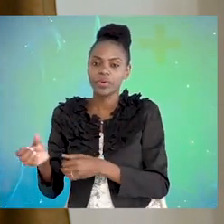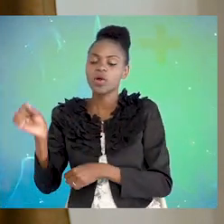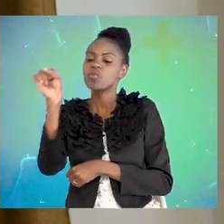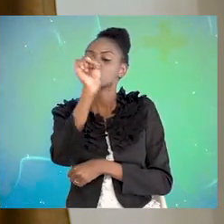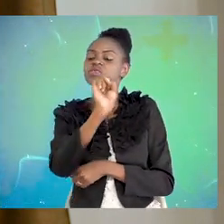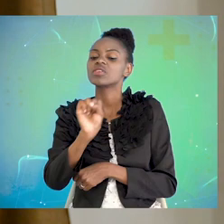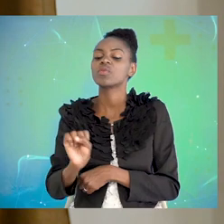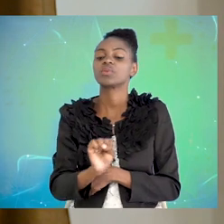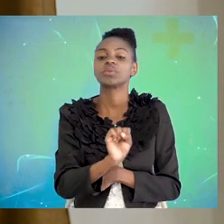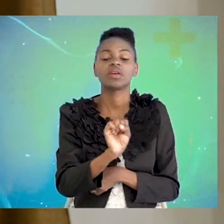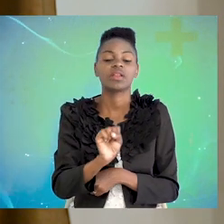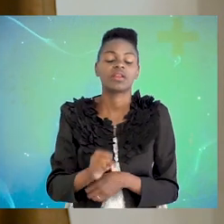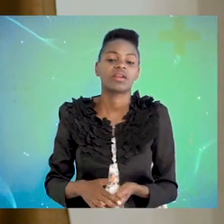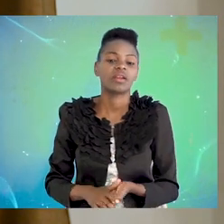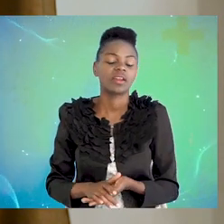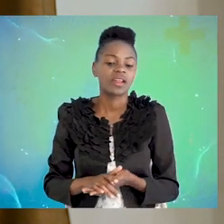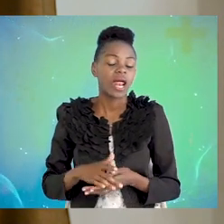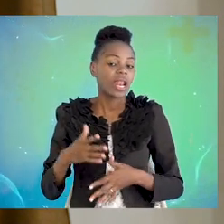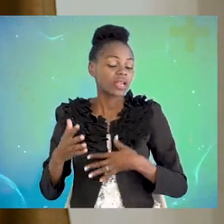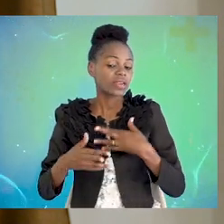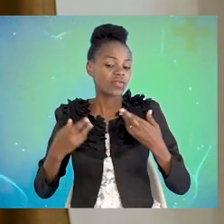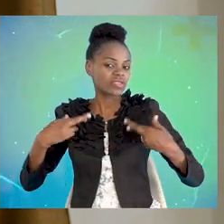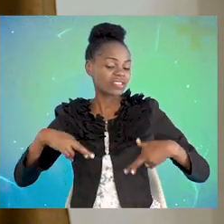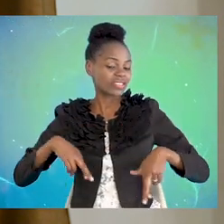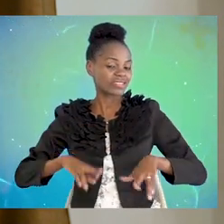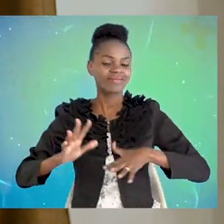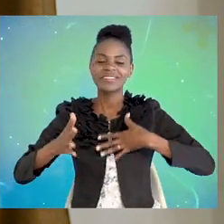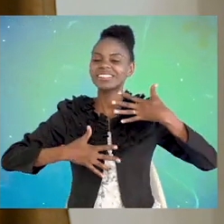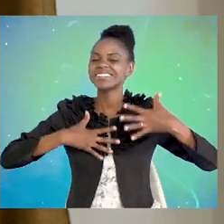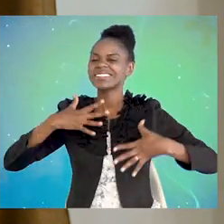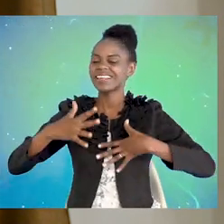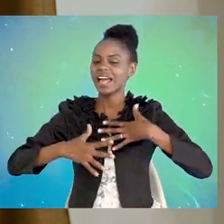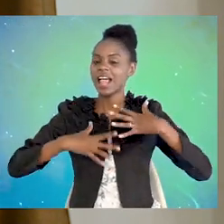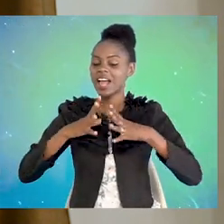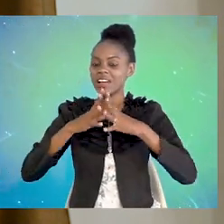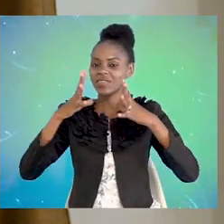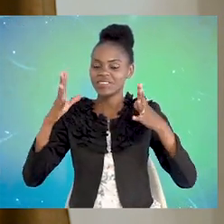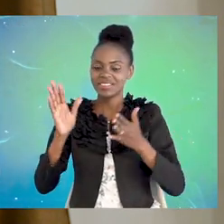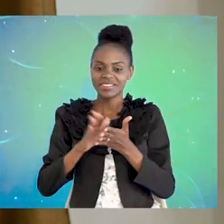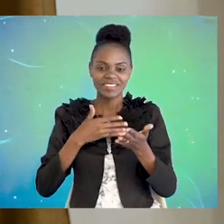So we're delighted with the results. We're very excited.